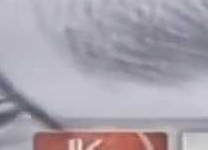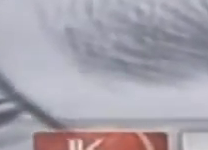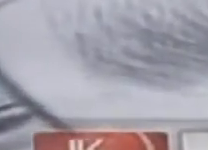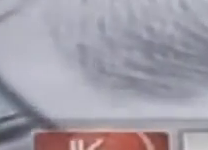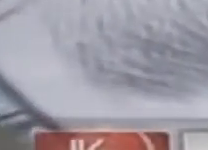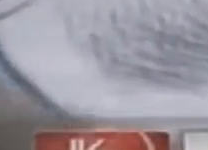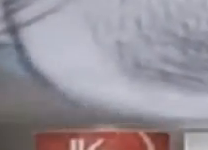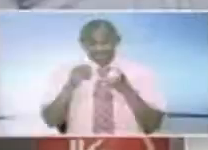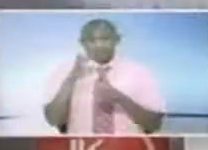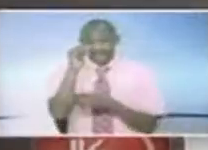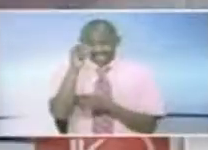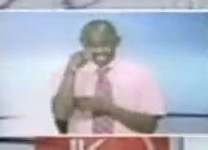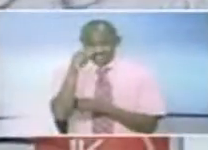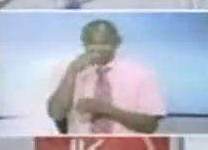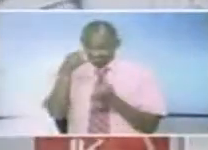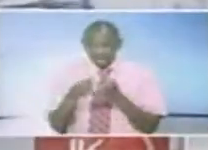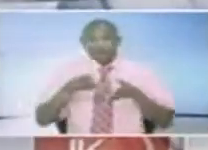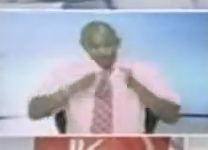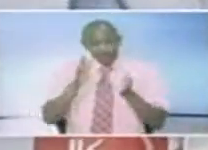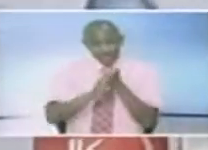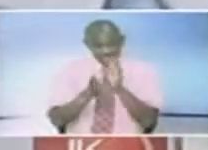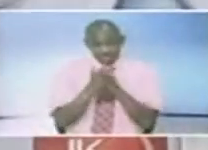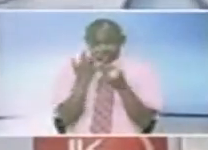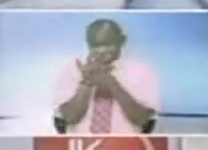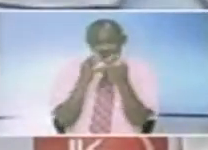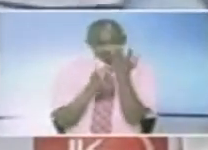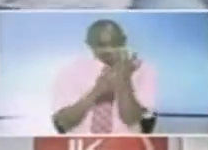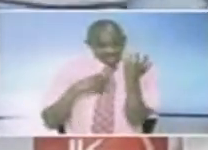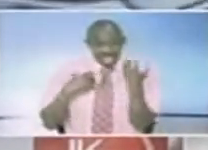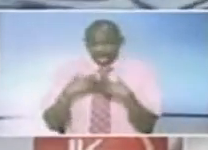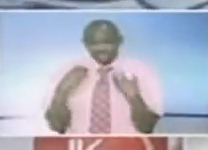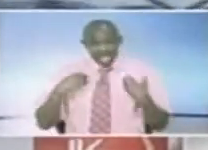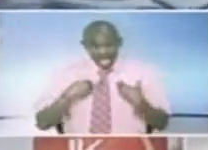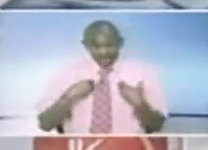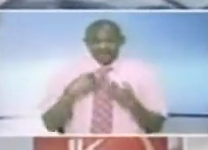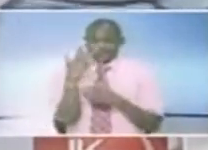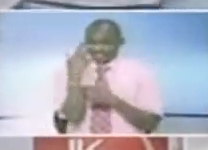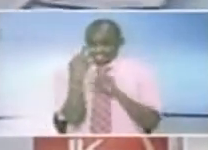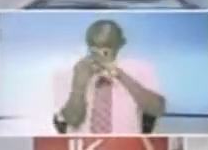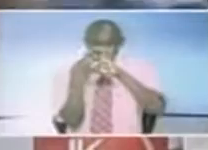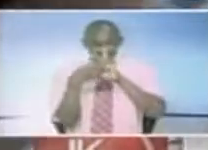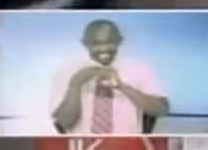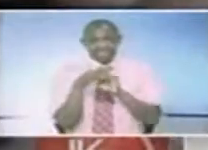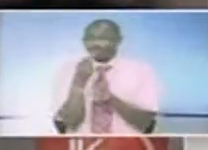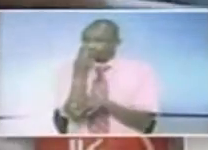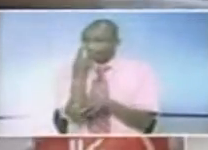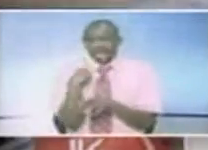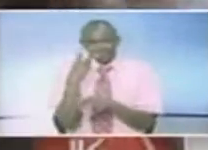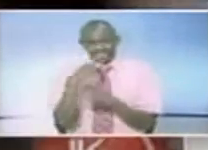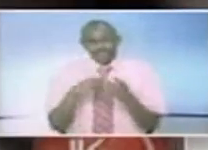Mchoraji Martin Gugge, who was born without forearms and without three of his five fingers. But look at what he's